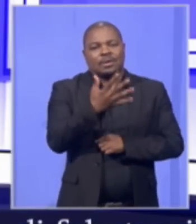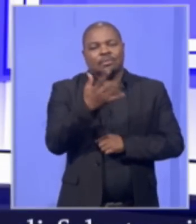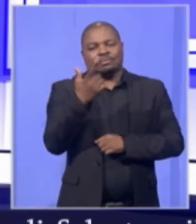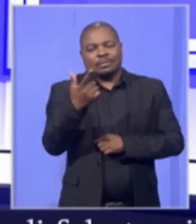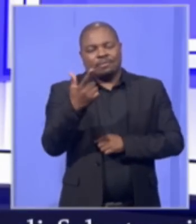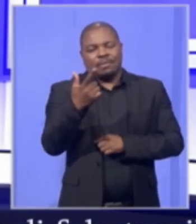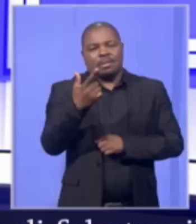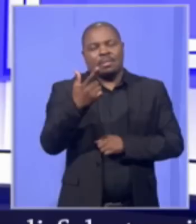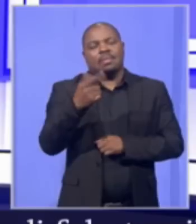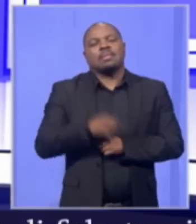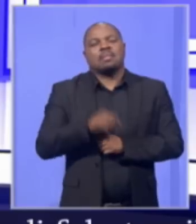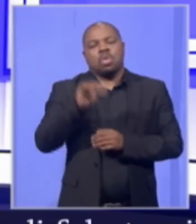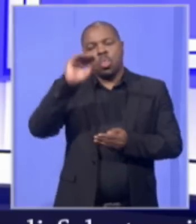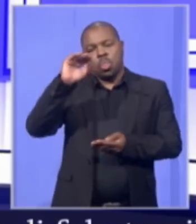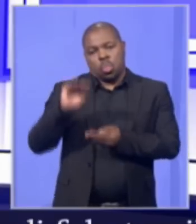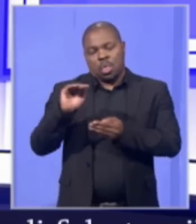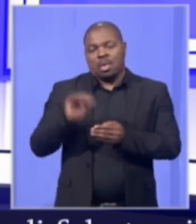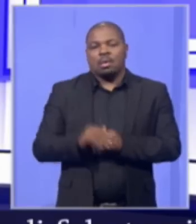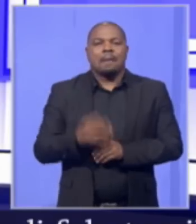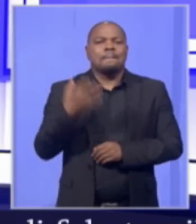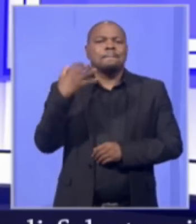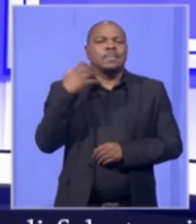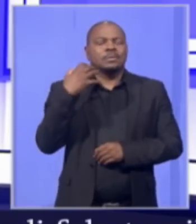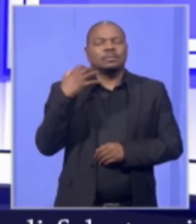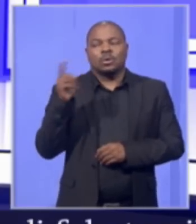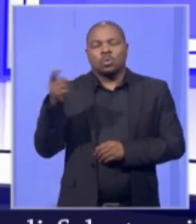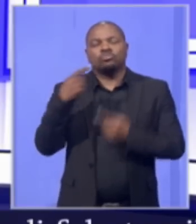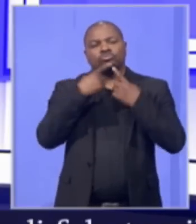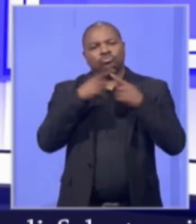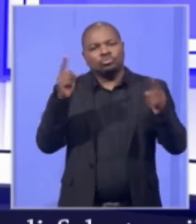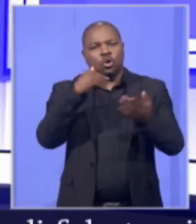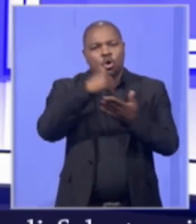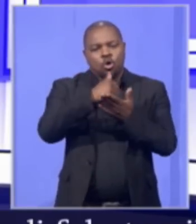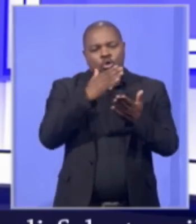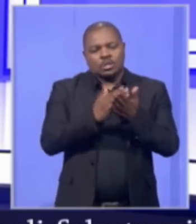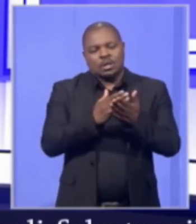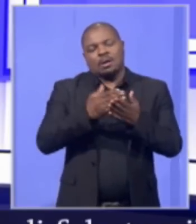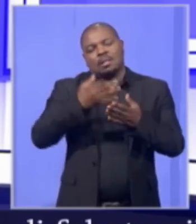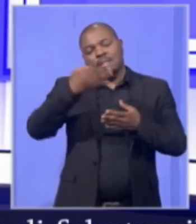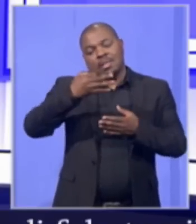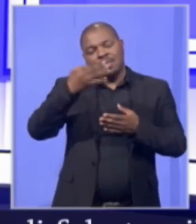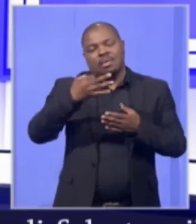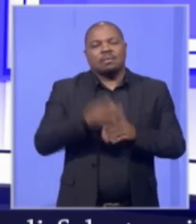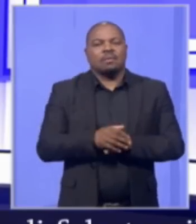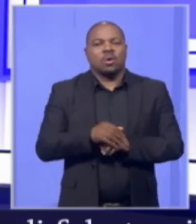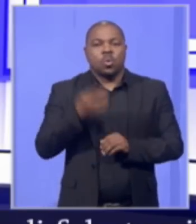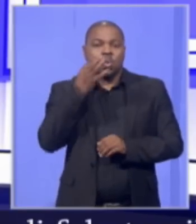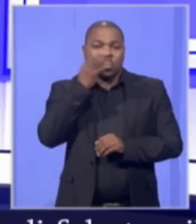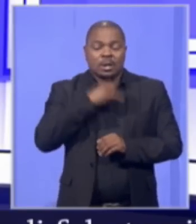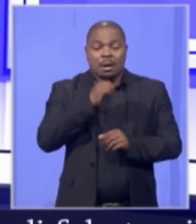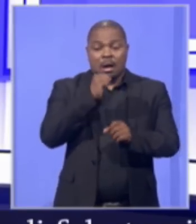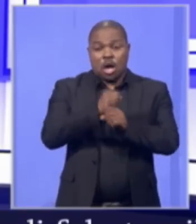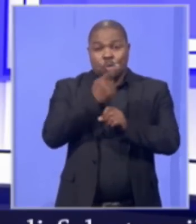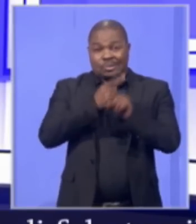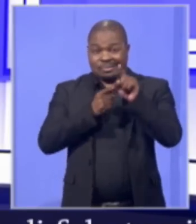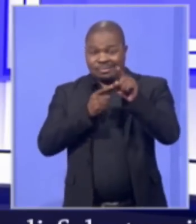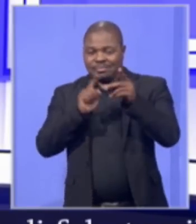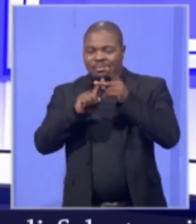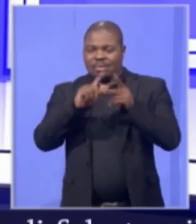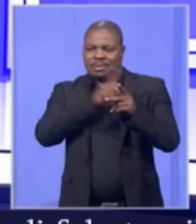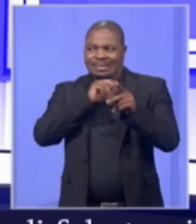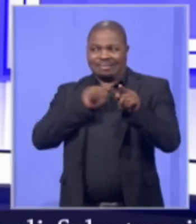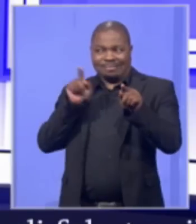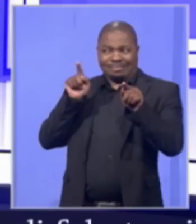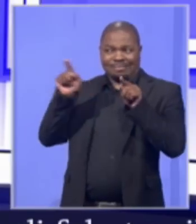757. Fane a rebola dipalopalo tsa kotara ya boraro ya ngwaga Tona Mchunu o supile fa province ya Gauteng, KwaZulu-Natal